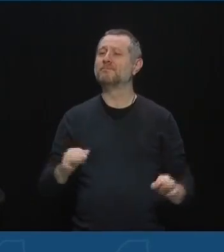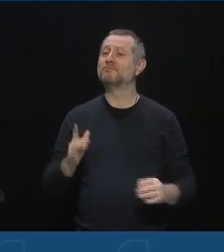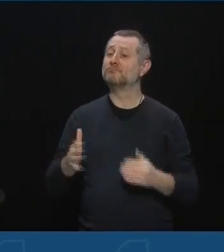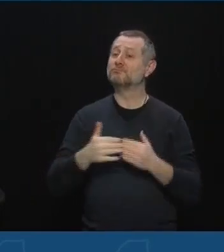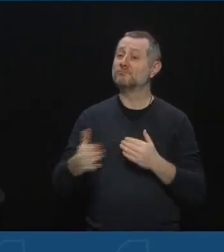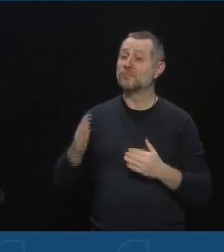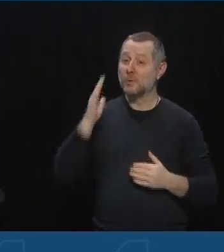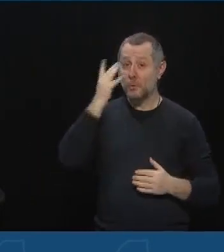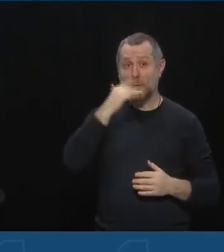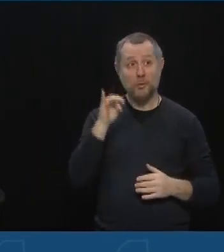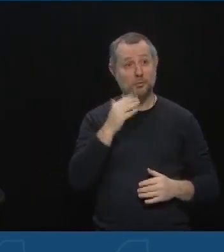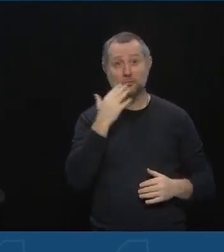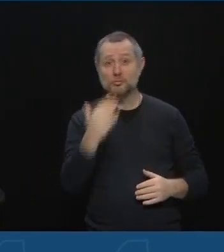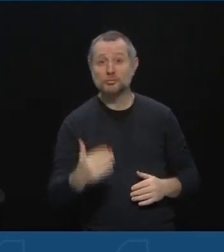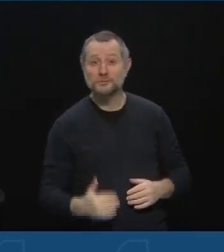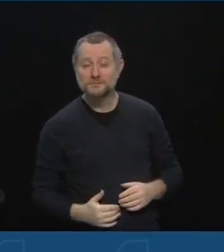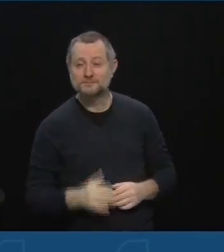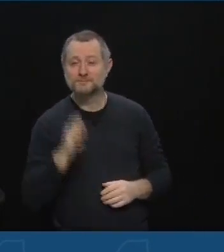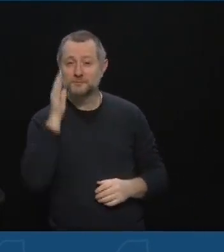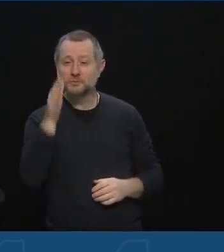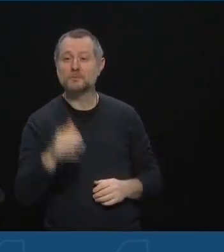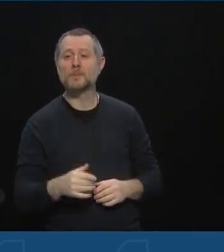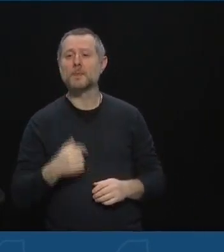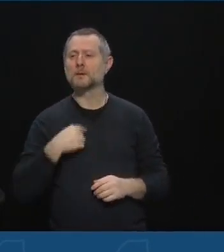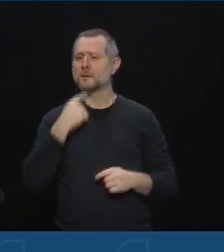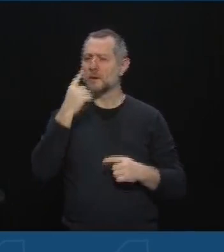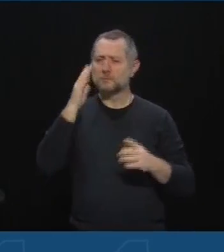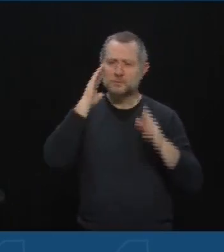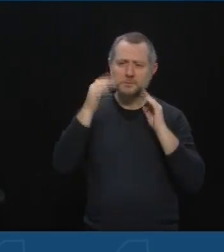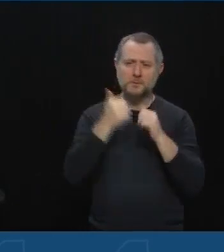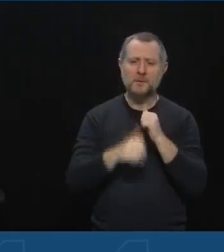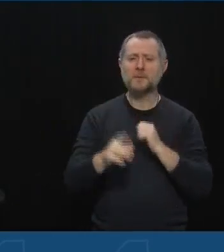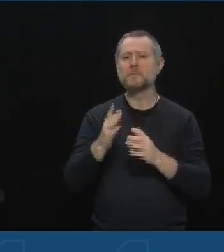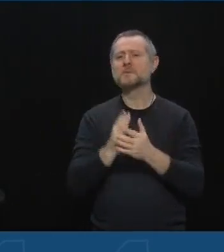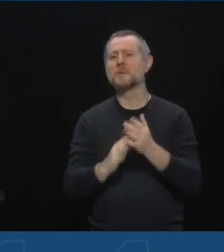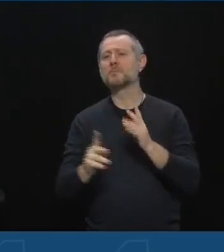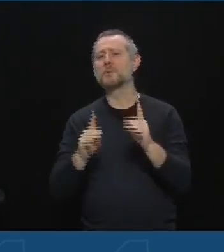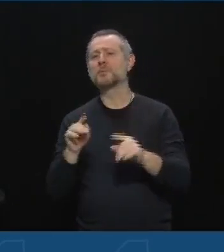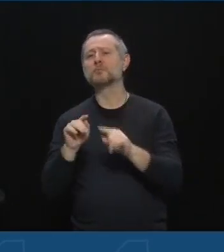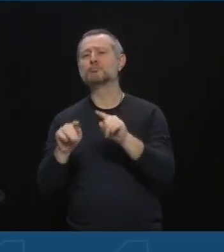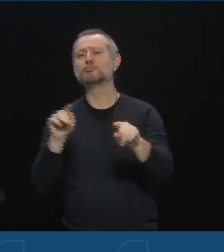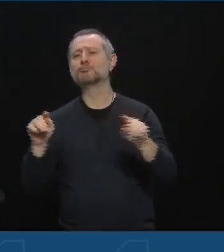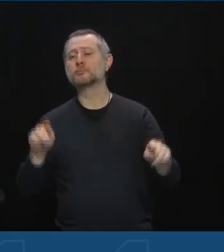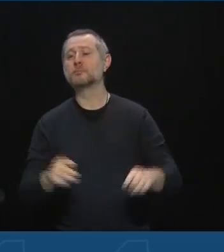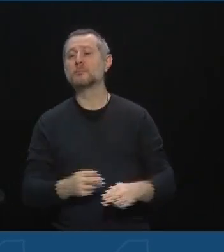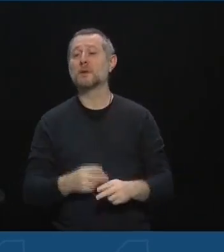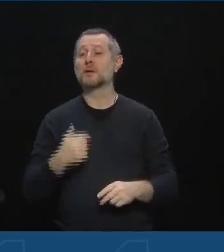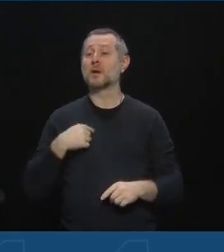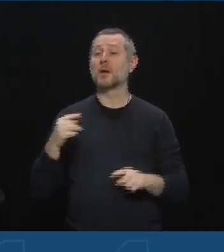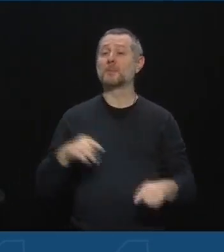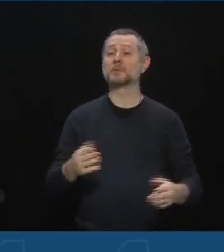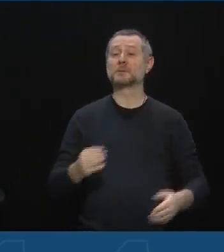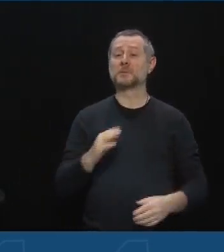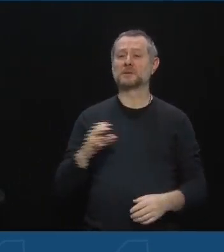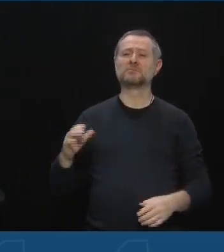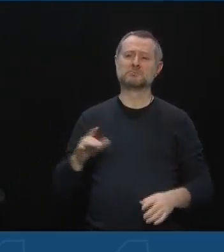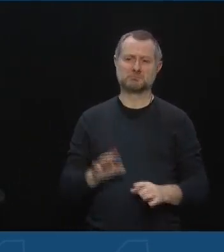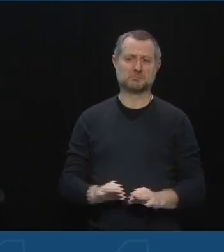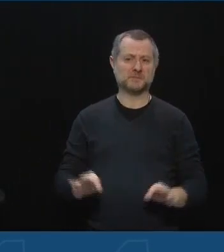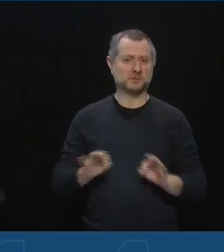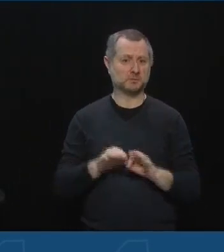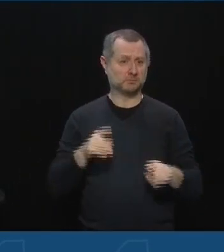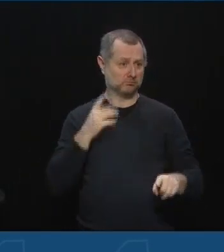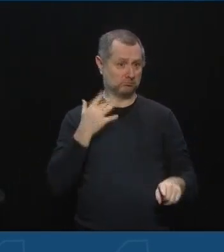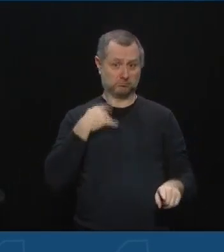York. But I do want to acknowledge some of the people that I've had the opportunity to work with for many, many years. And being at MCC is really significant for me. It